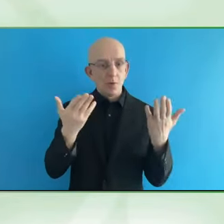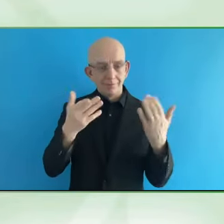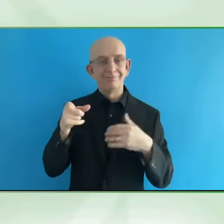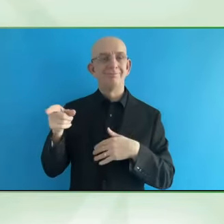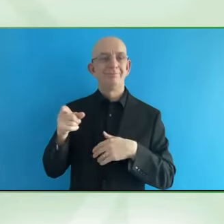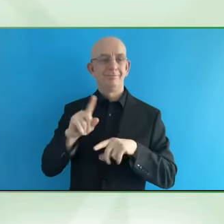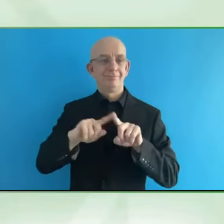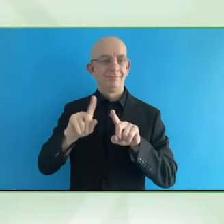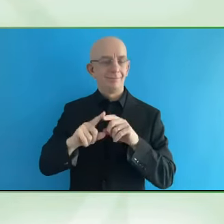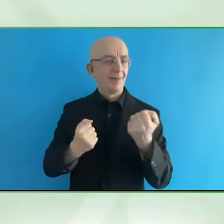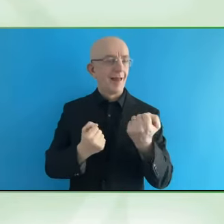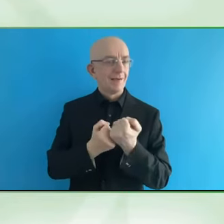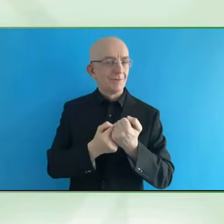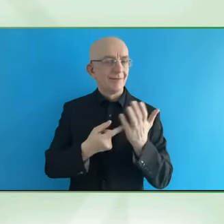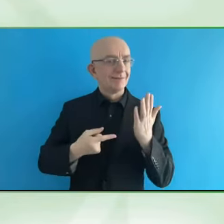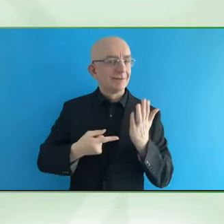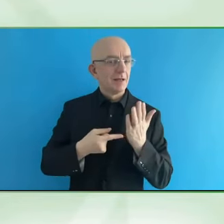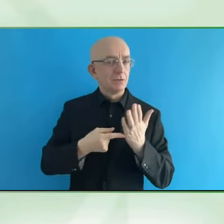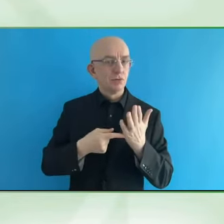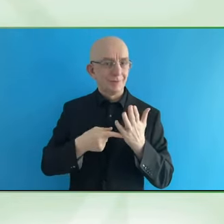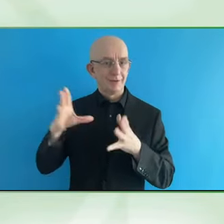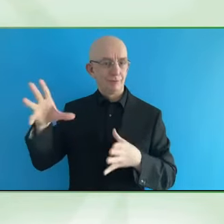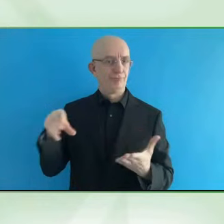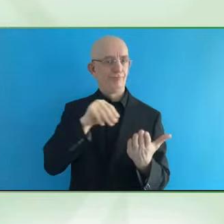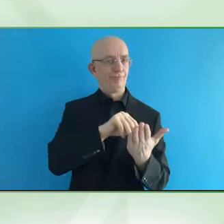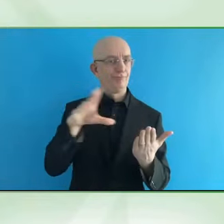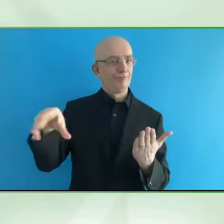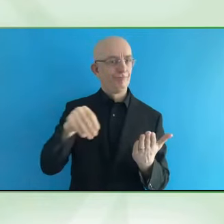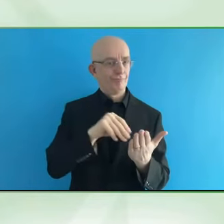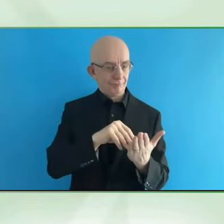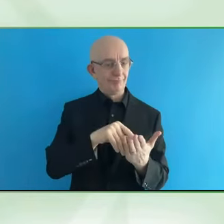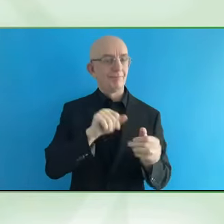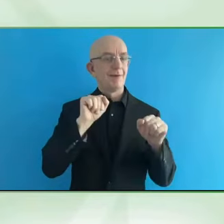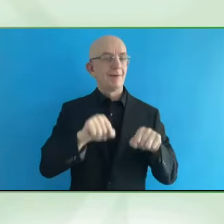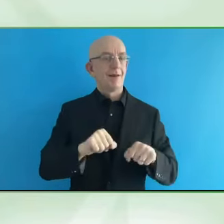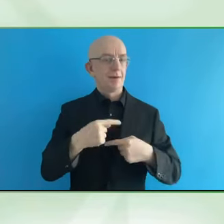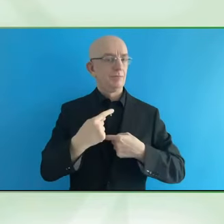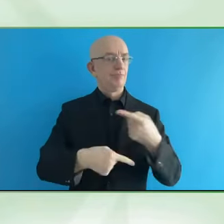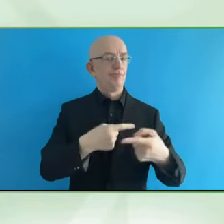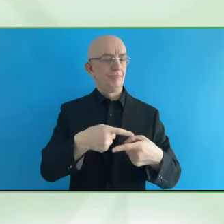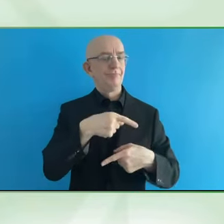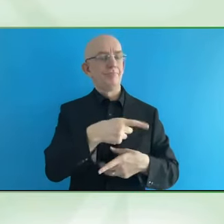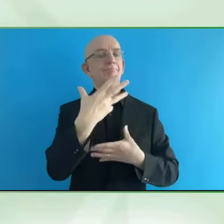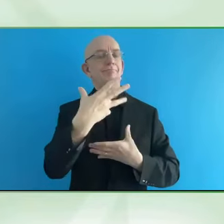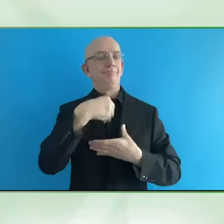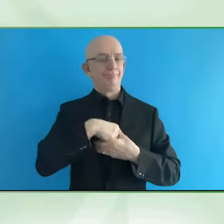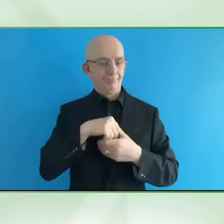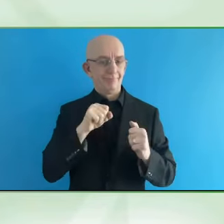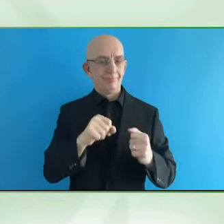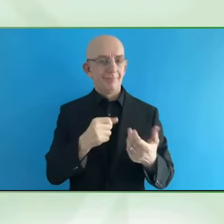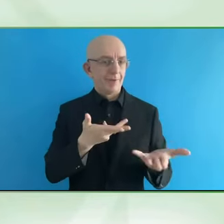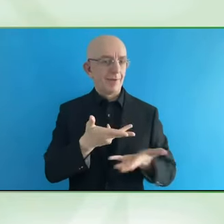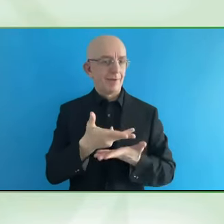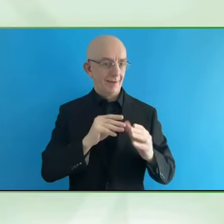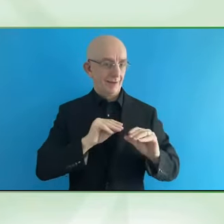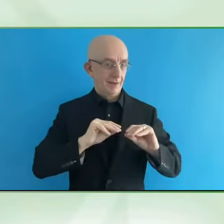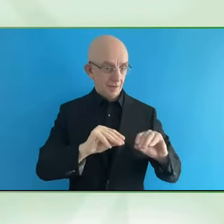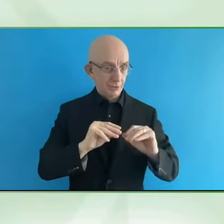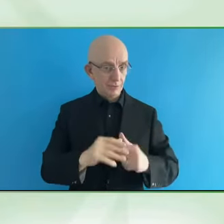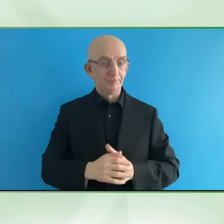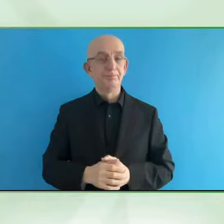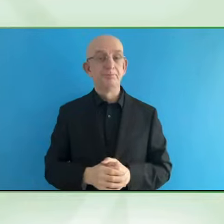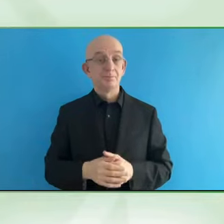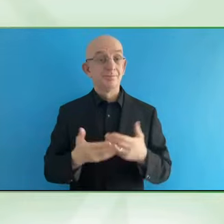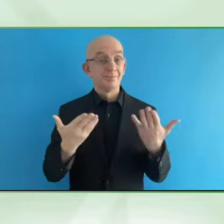Digitization. Currently, the Ministry of Education and Merit is testing a platform through